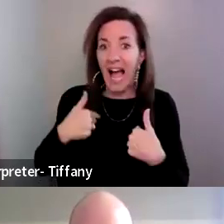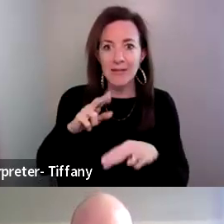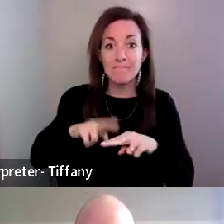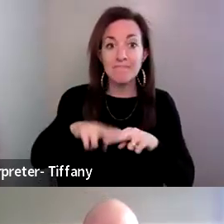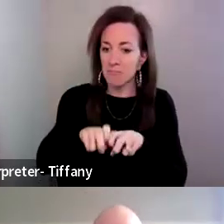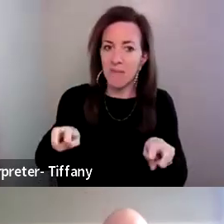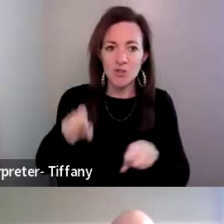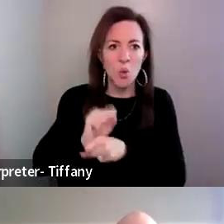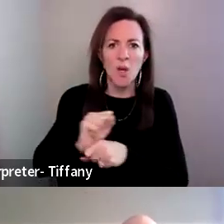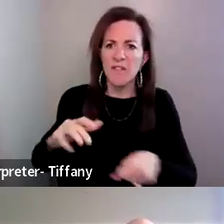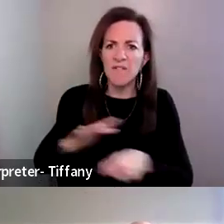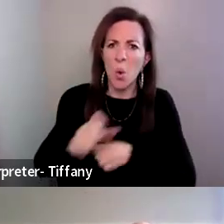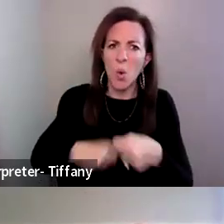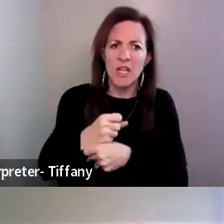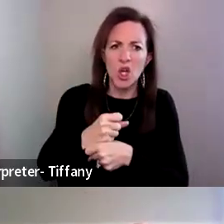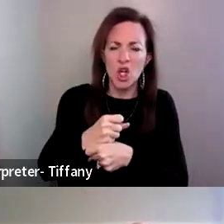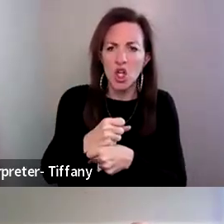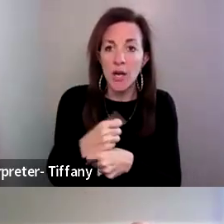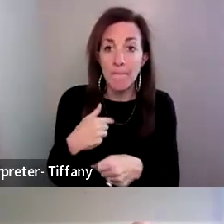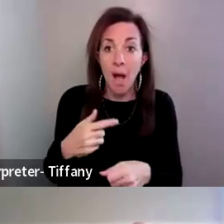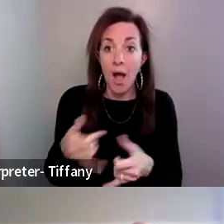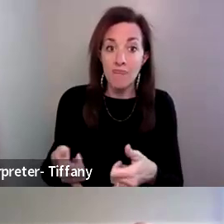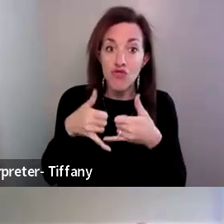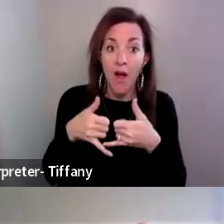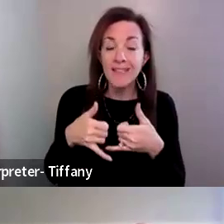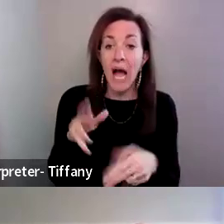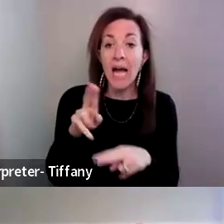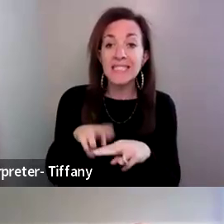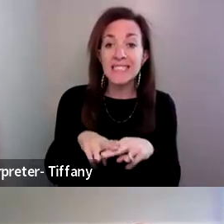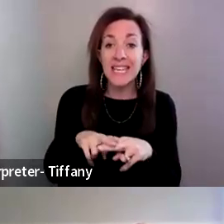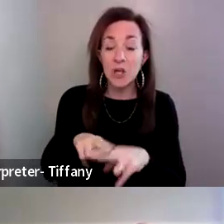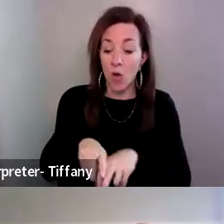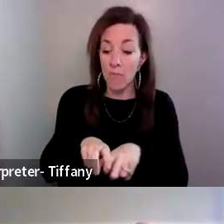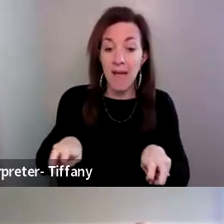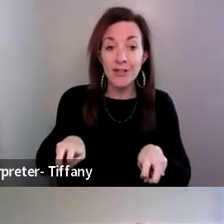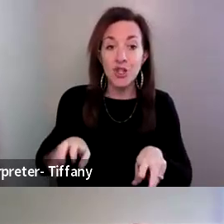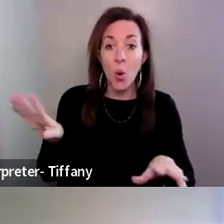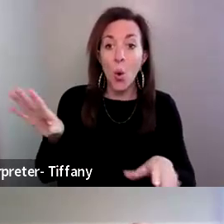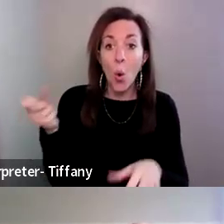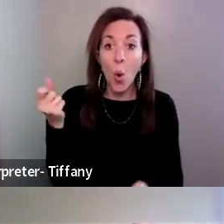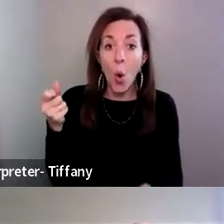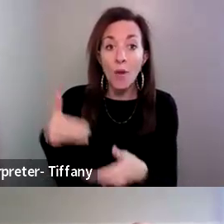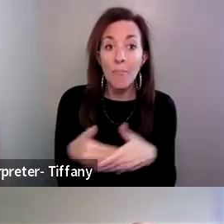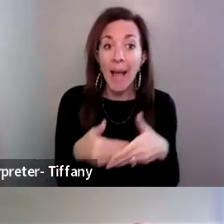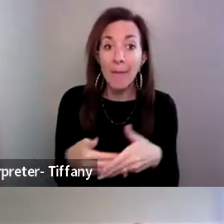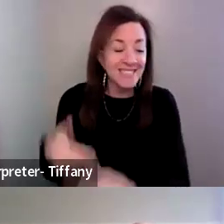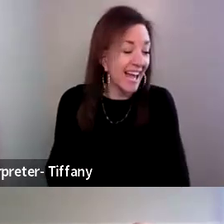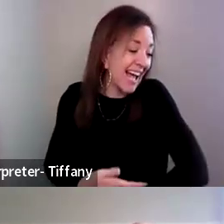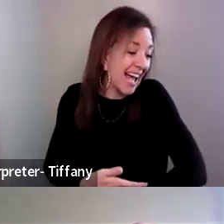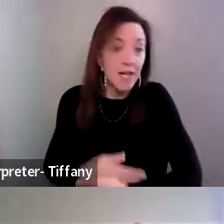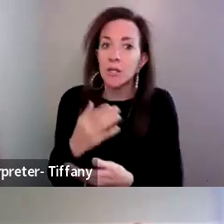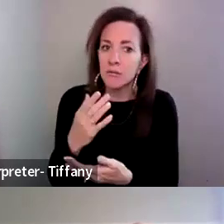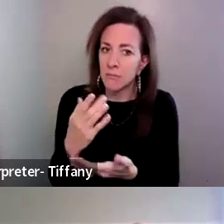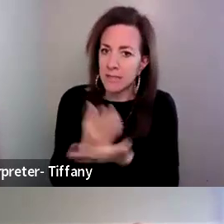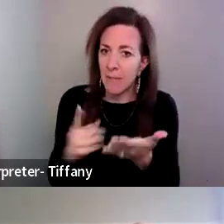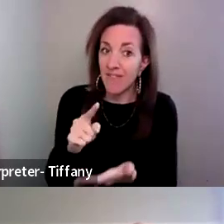year long, and then my prize is I get to sit on the bench and hold babies. Some of these babies are 80 years old, but they're all clients of the